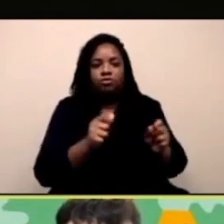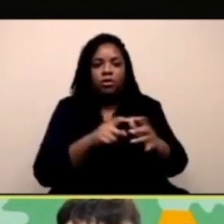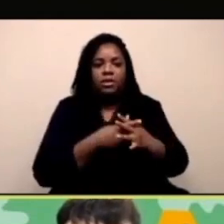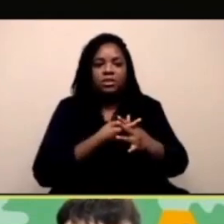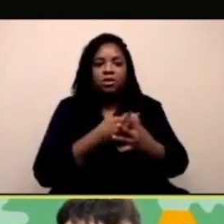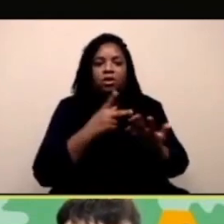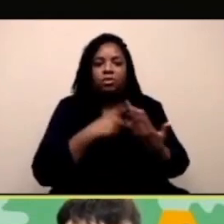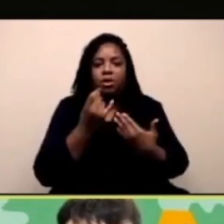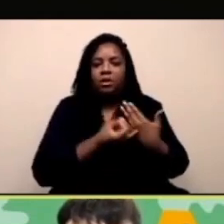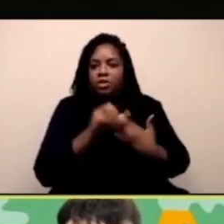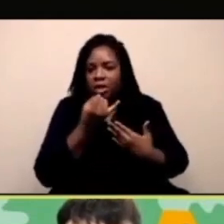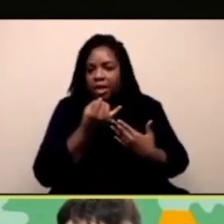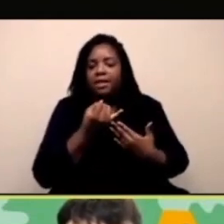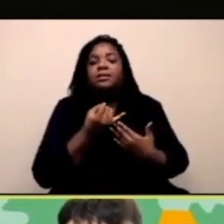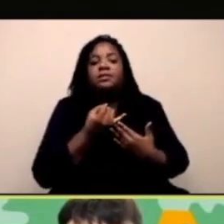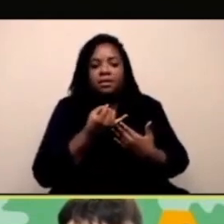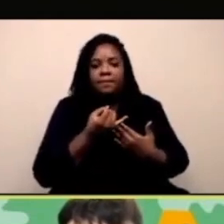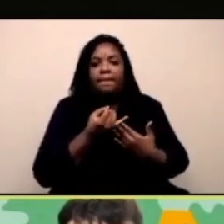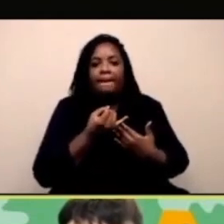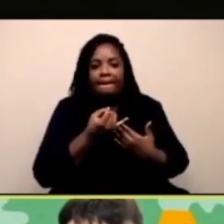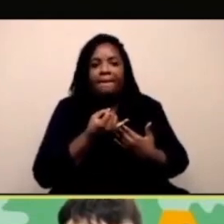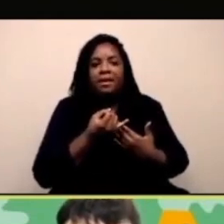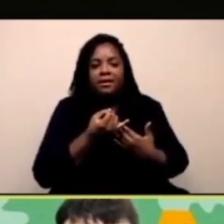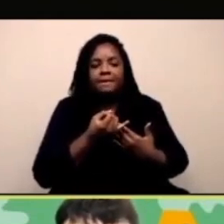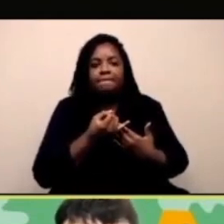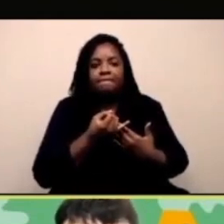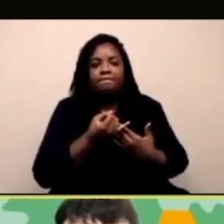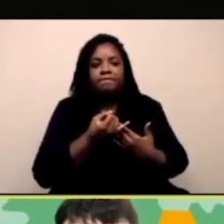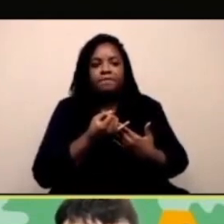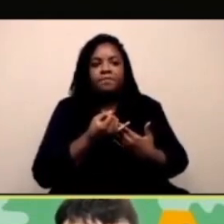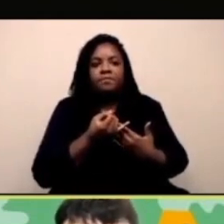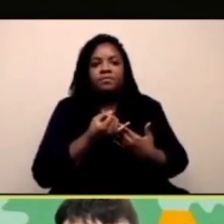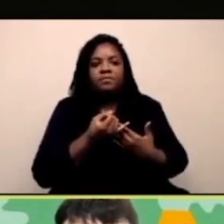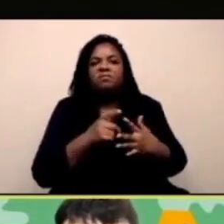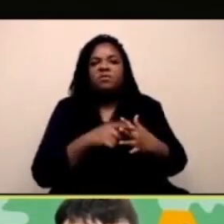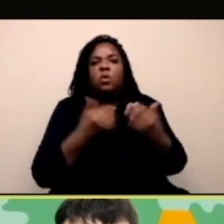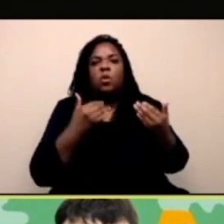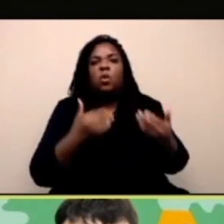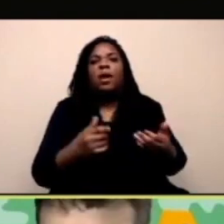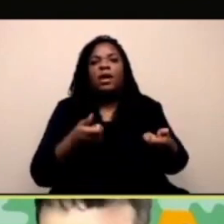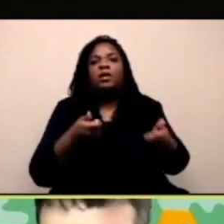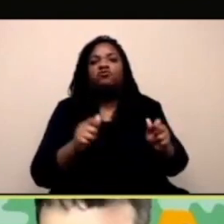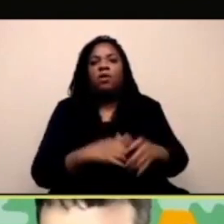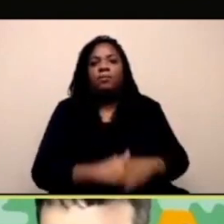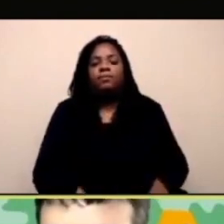projects. But let's just go right in and try it out.